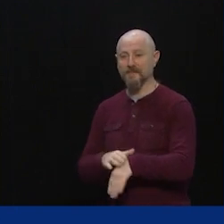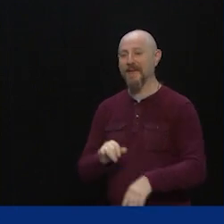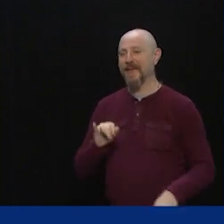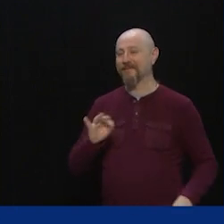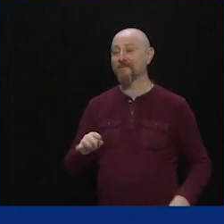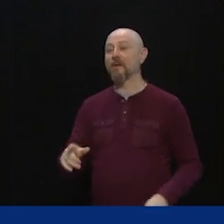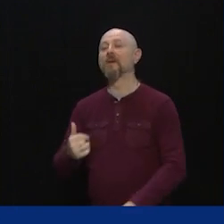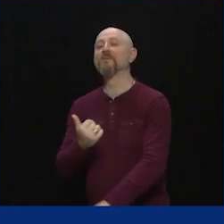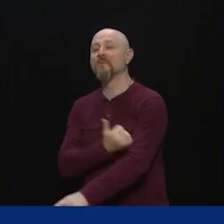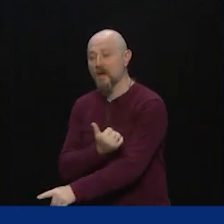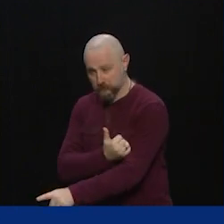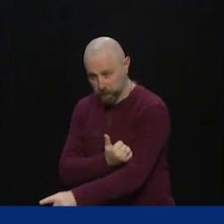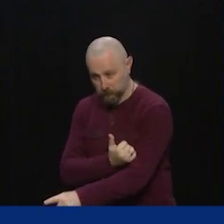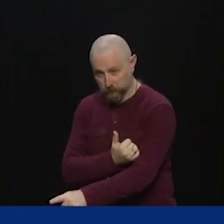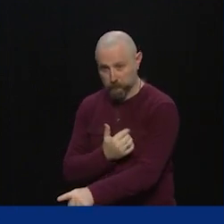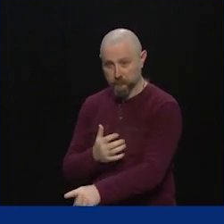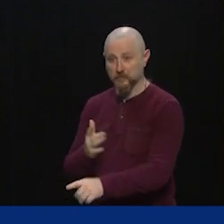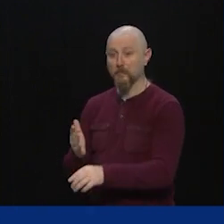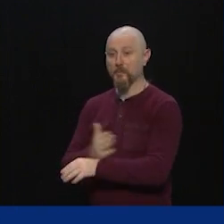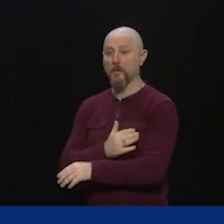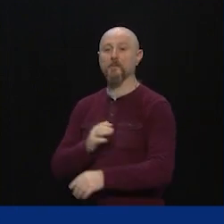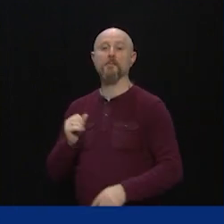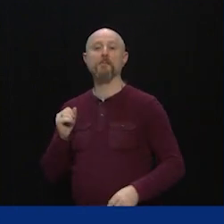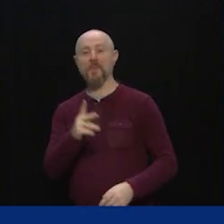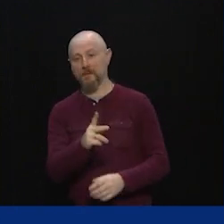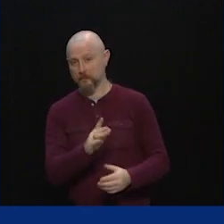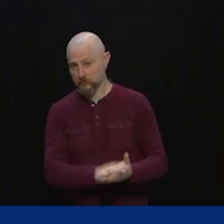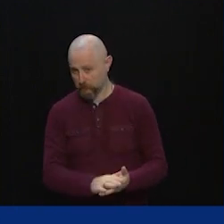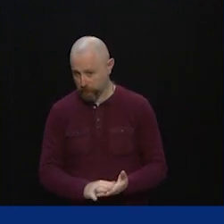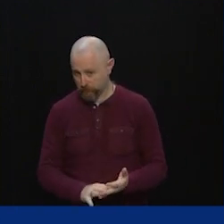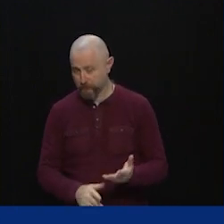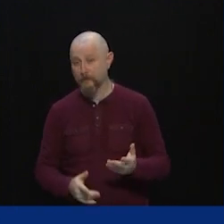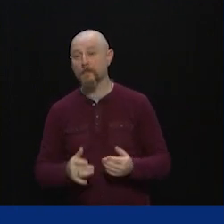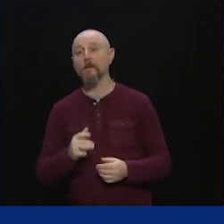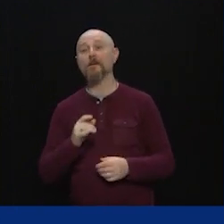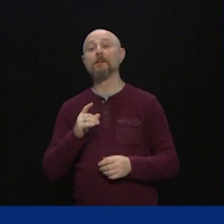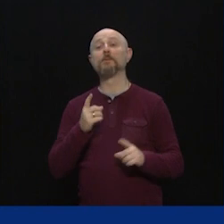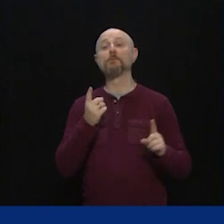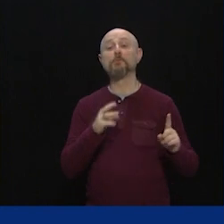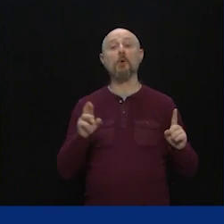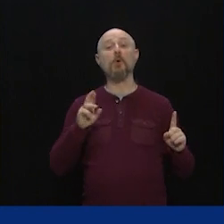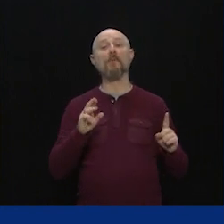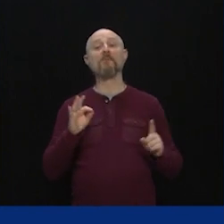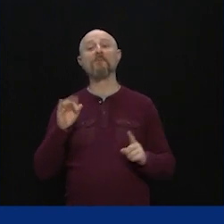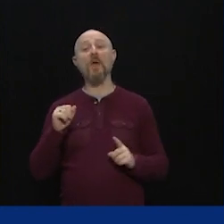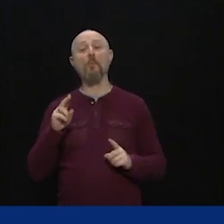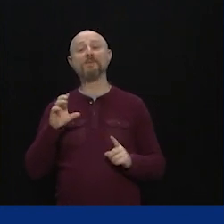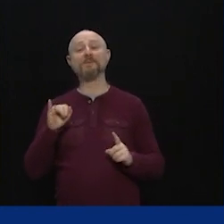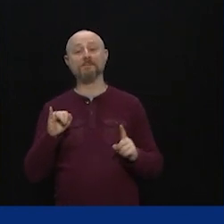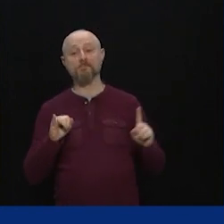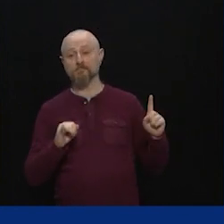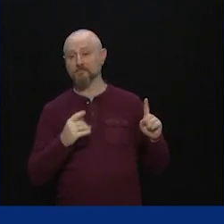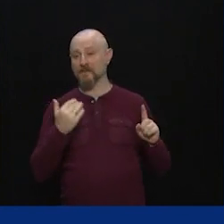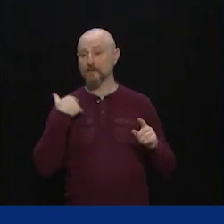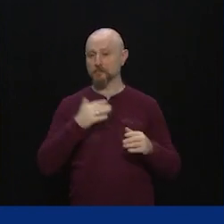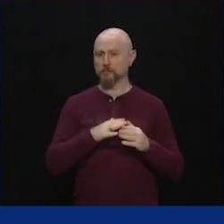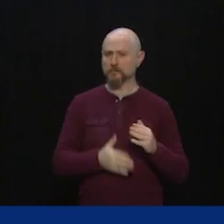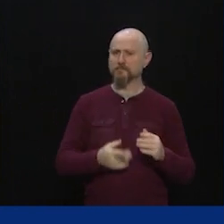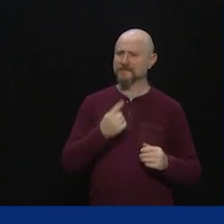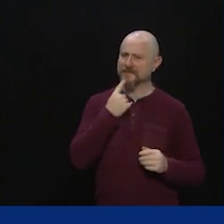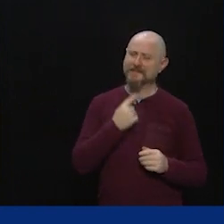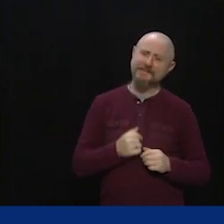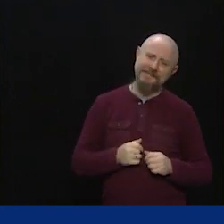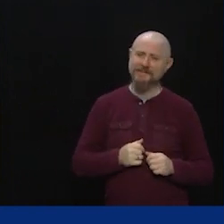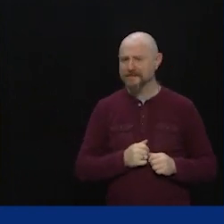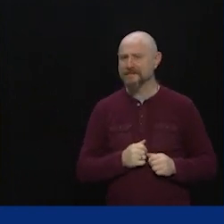and I know the CDC is looking at it. Dr. Fauci at least said over the weekend he's looking at whether or not they want to refine it to say that there has to be a negative test